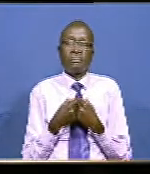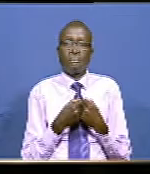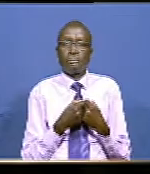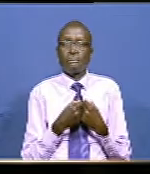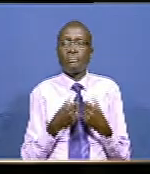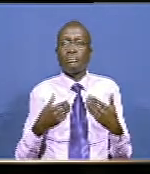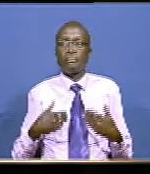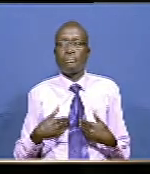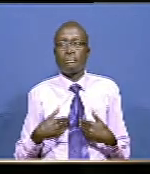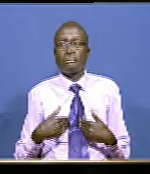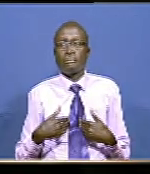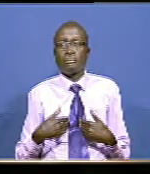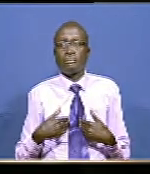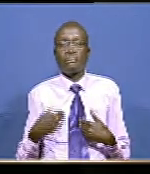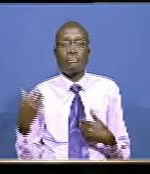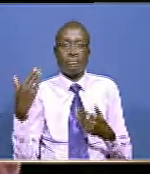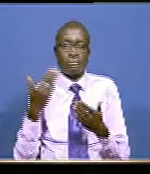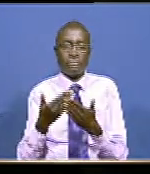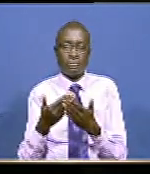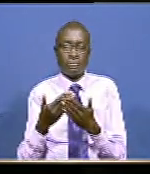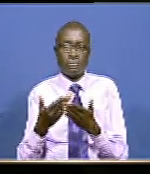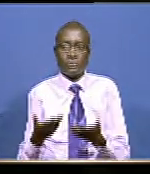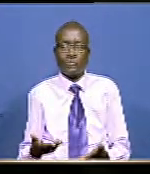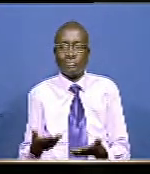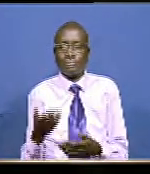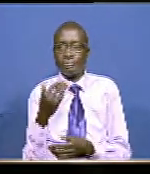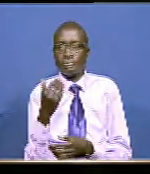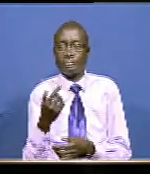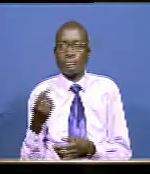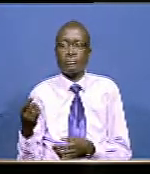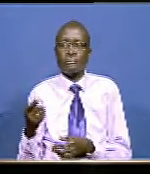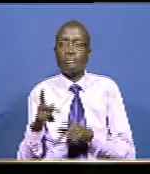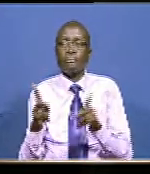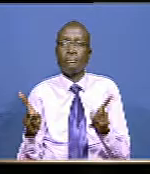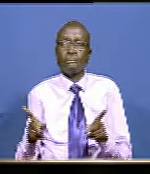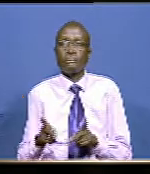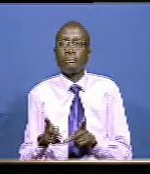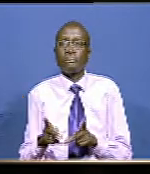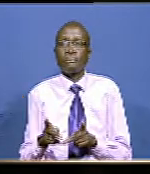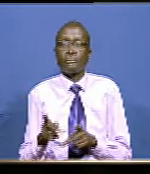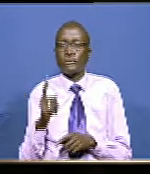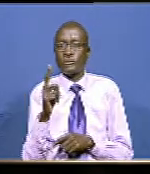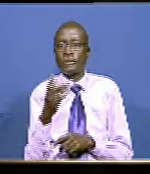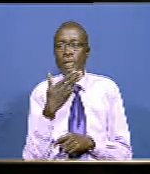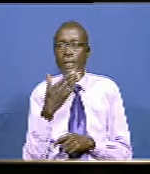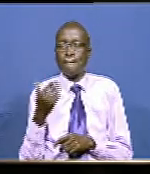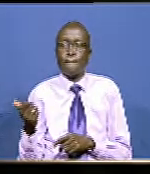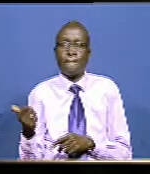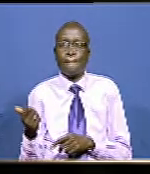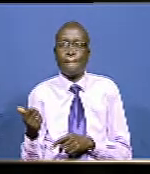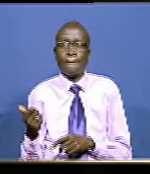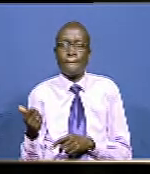Let me start with where I've gone to. Yes, yes. And this is the best, one of the best places I've ever been to. Oh. One of the best places. Okay.